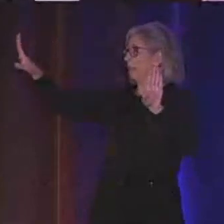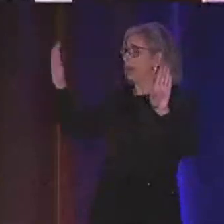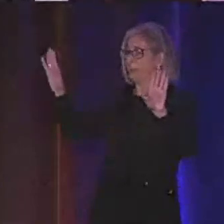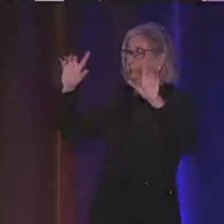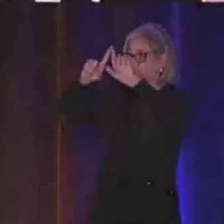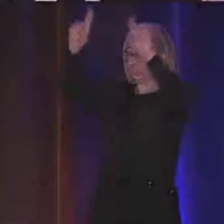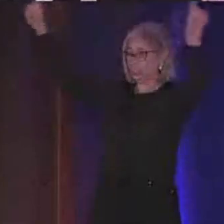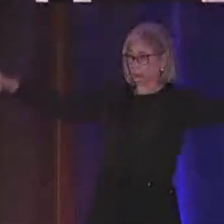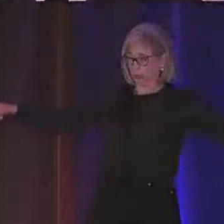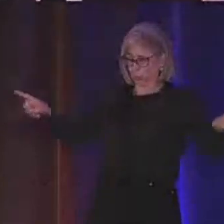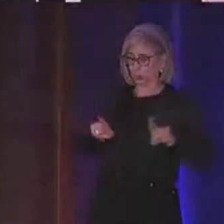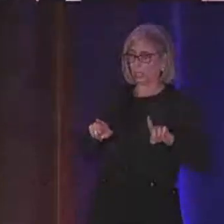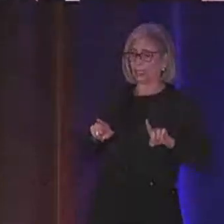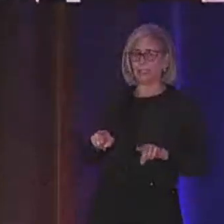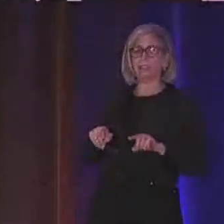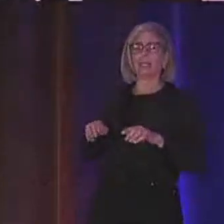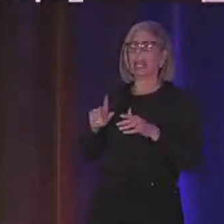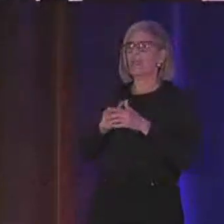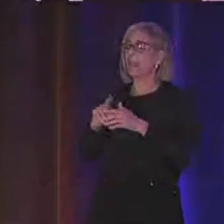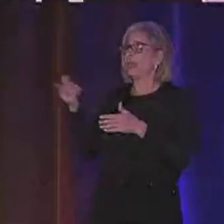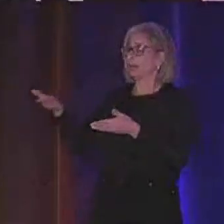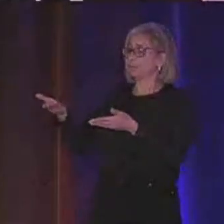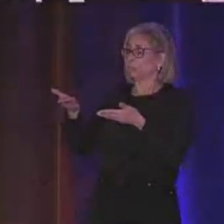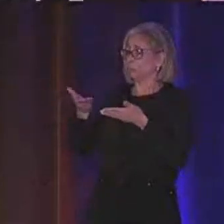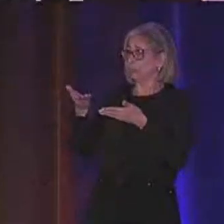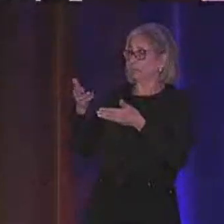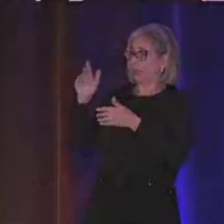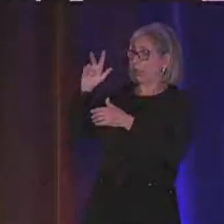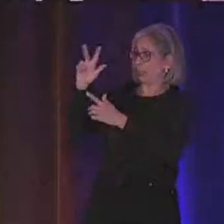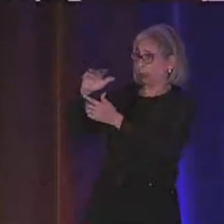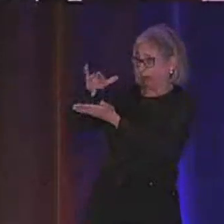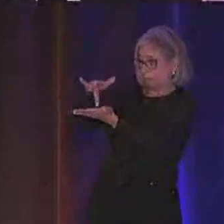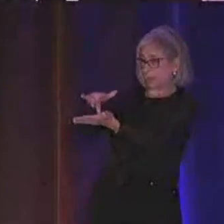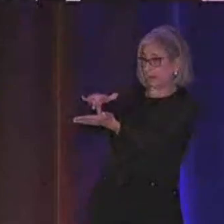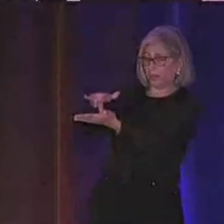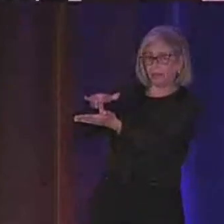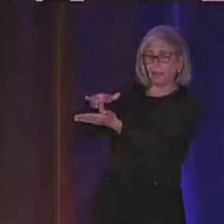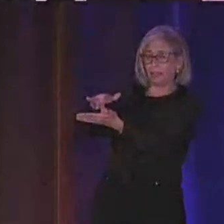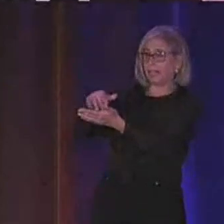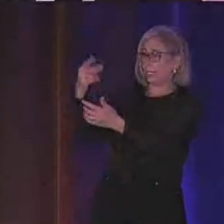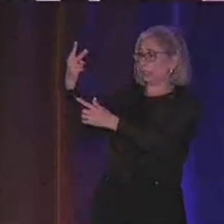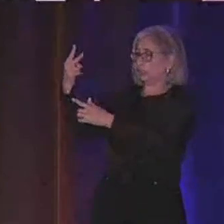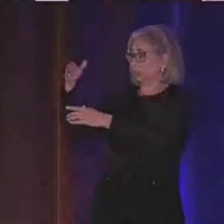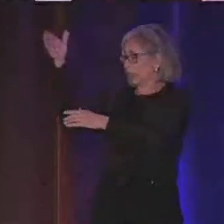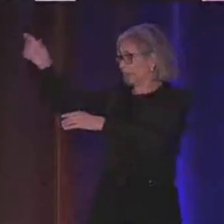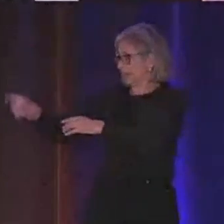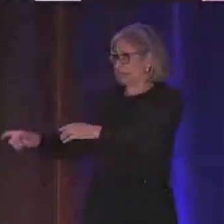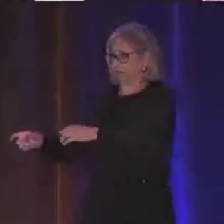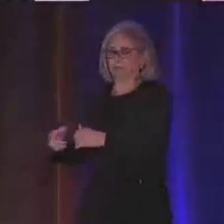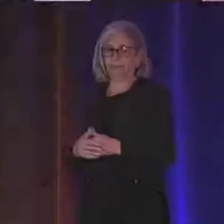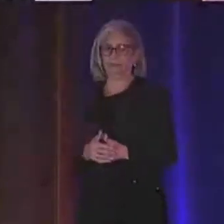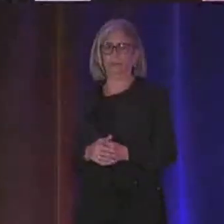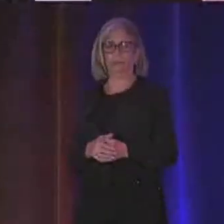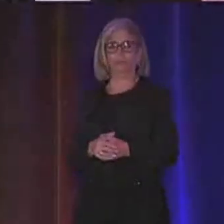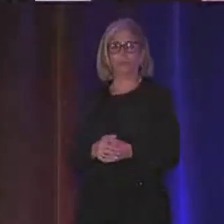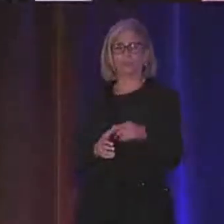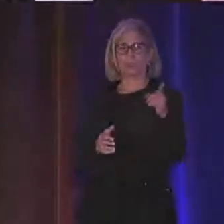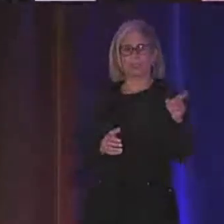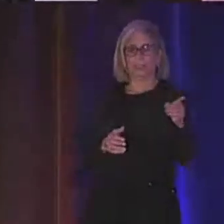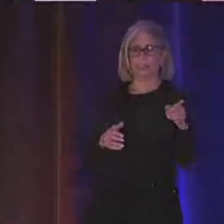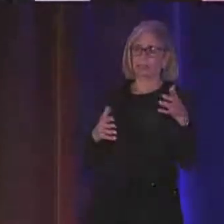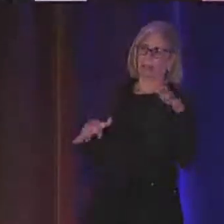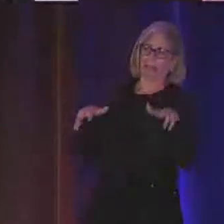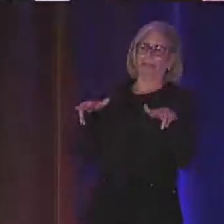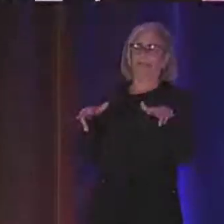were given this pink part, which is the 3 in the middle and half of the 2 on the sides. And this is a little